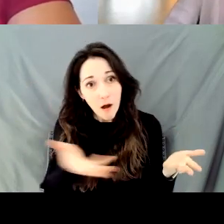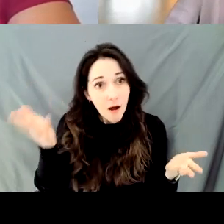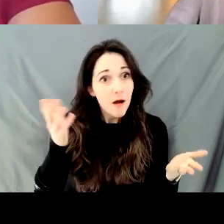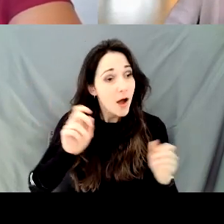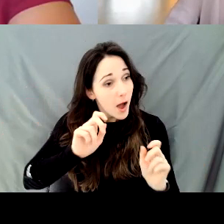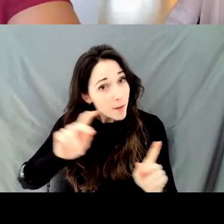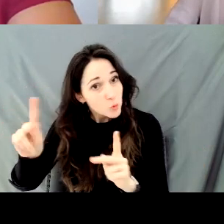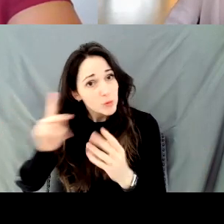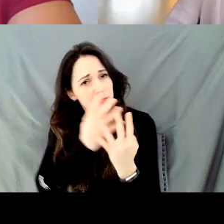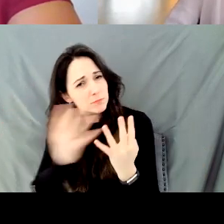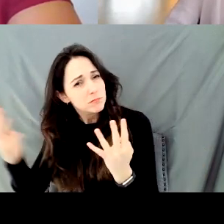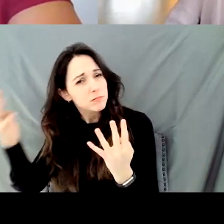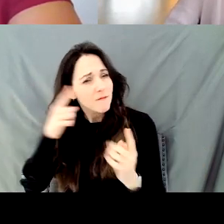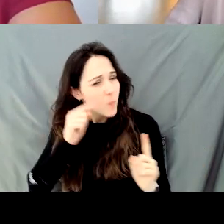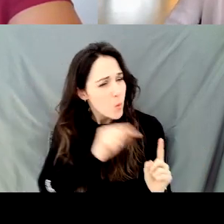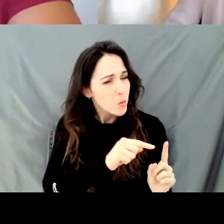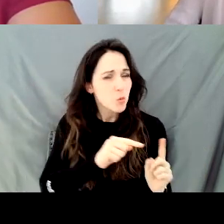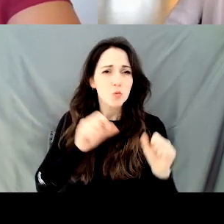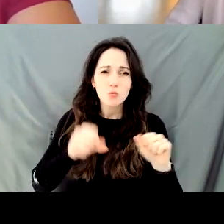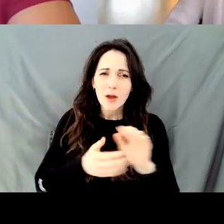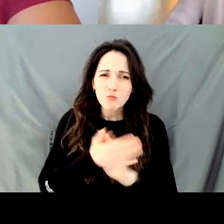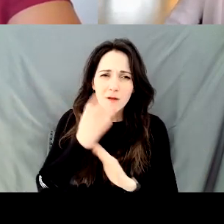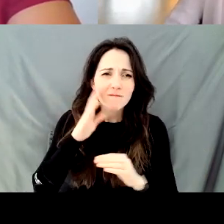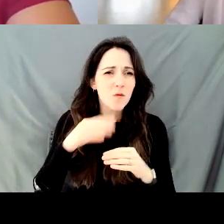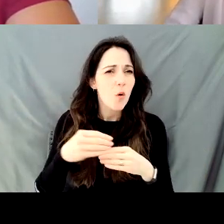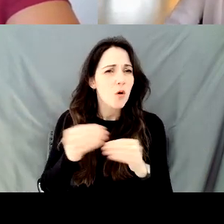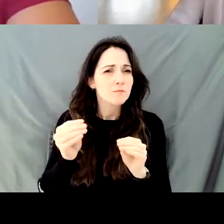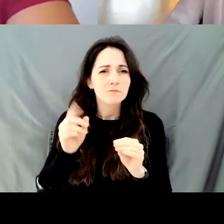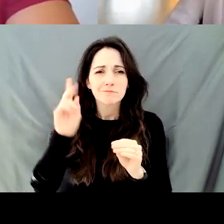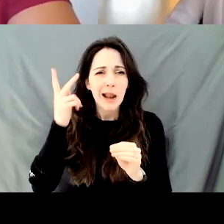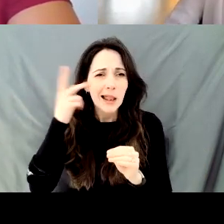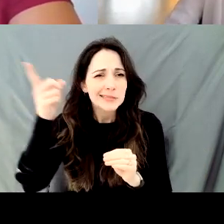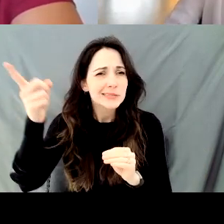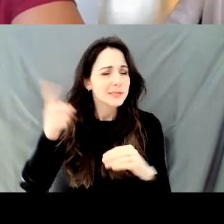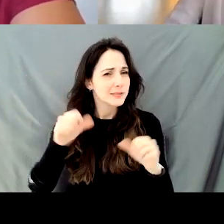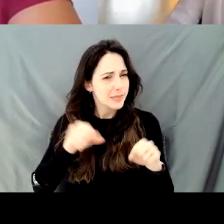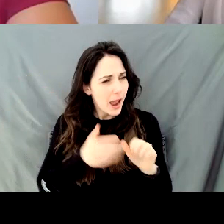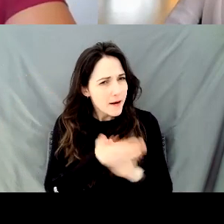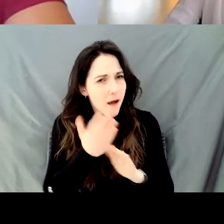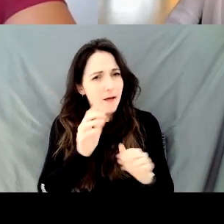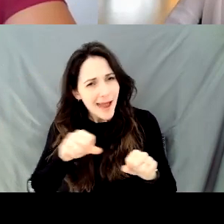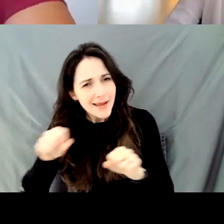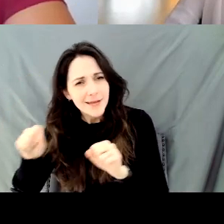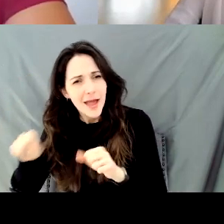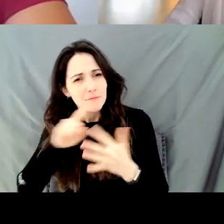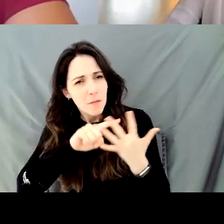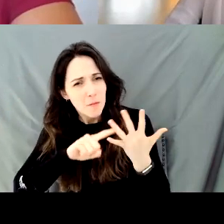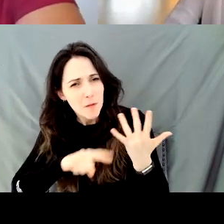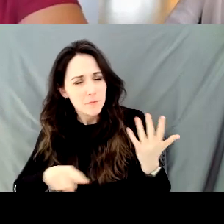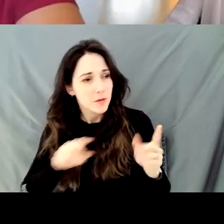office and do something that can make a difference and try and change the different, the experiences that they've had.